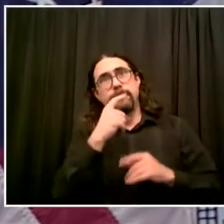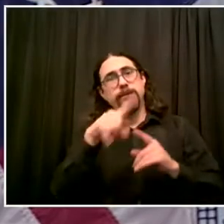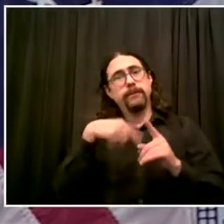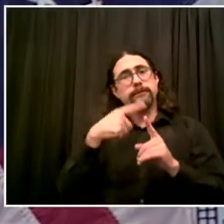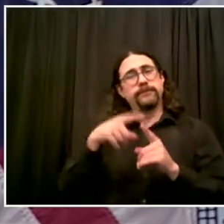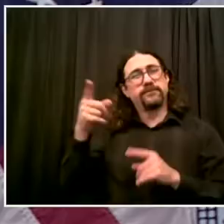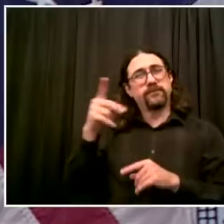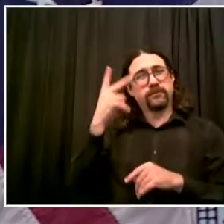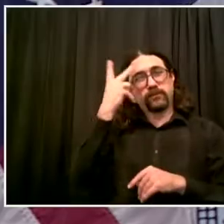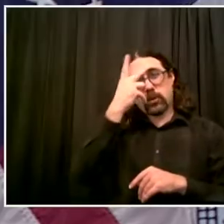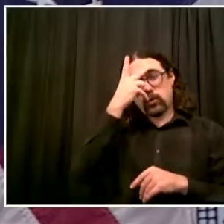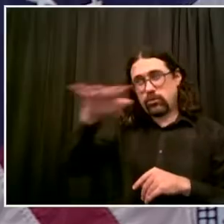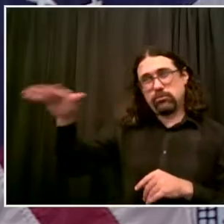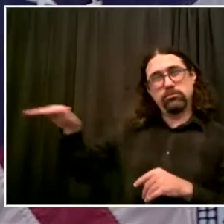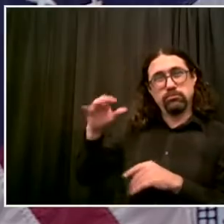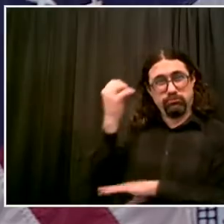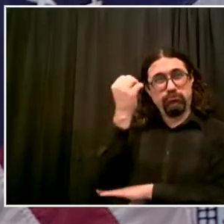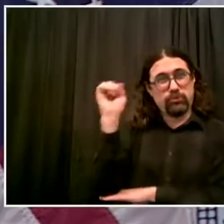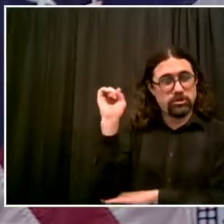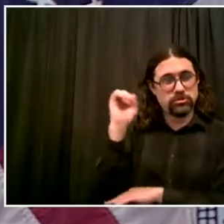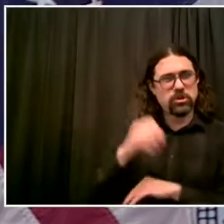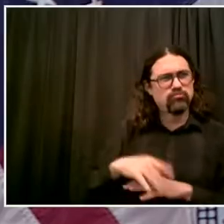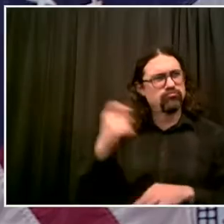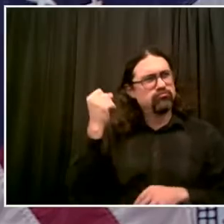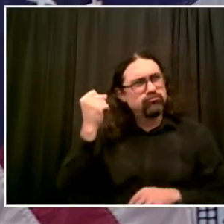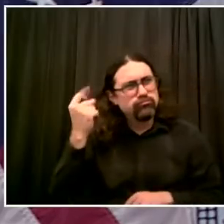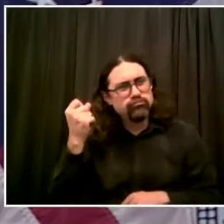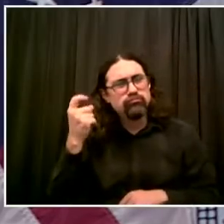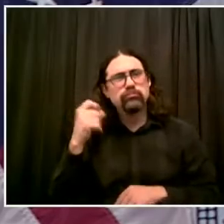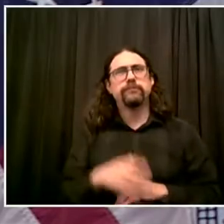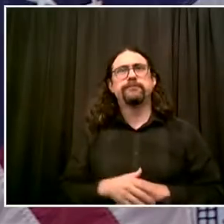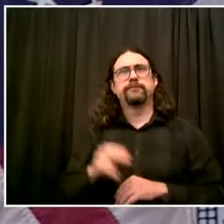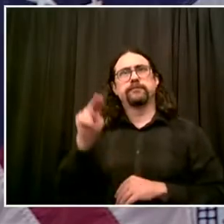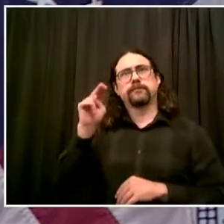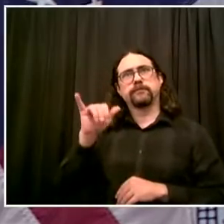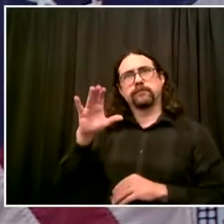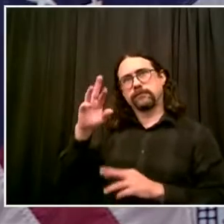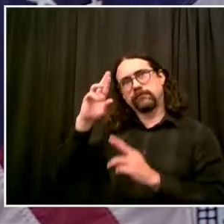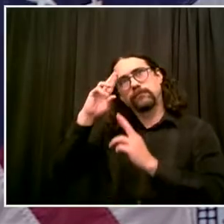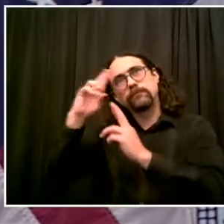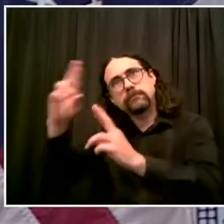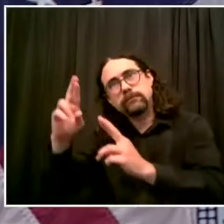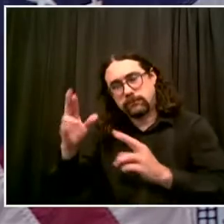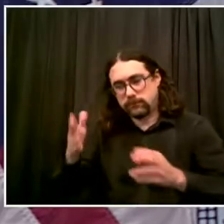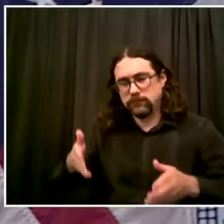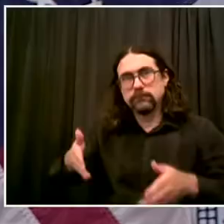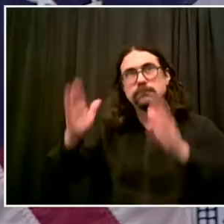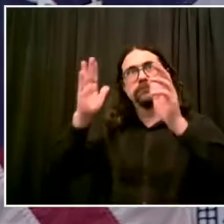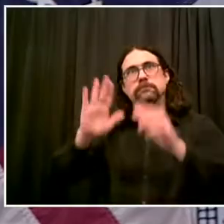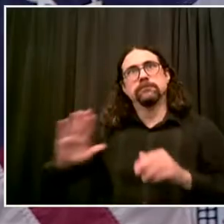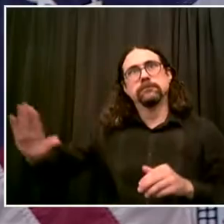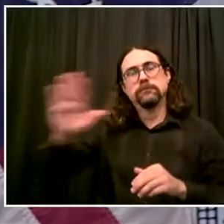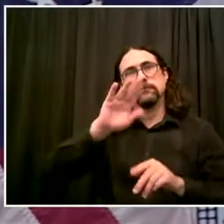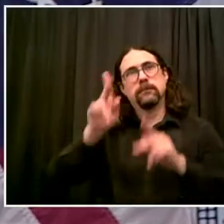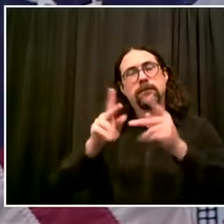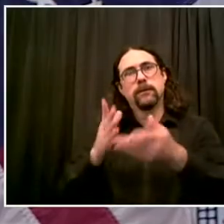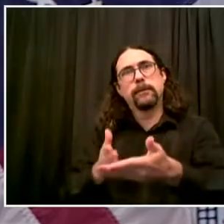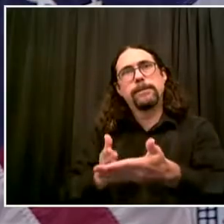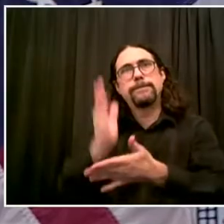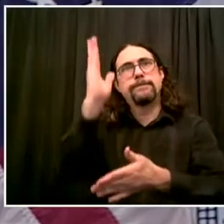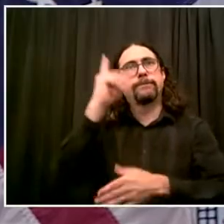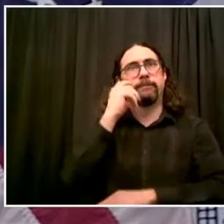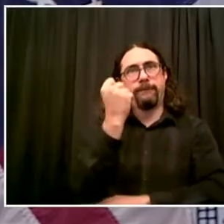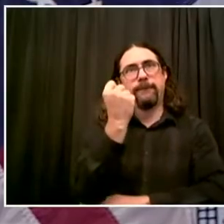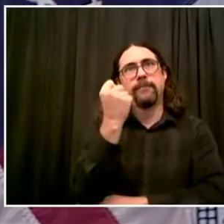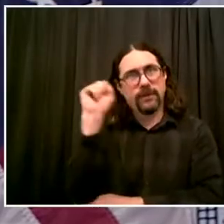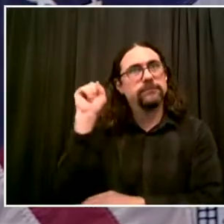with rules that make sense. And so NYPD will address the situation. They're very familiar with how to handle something like this the right